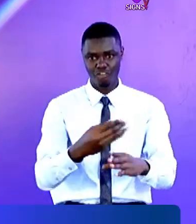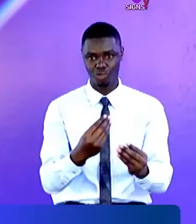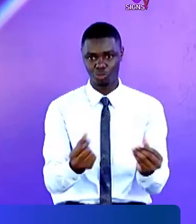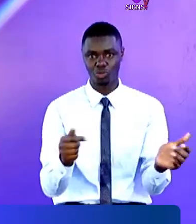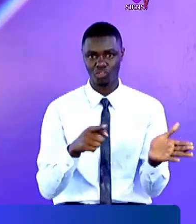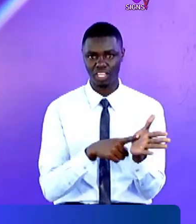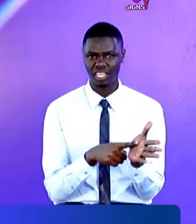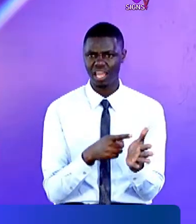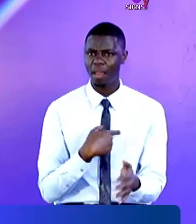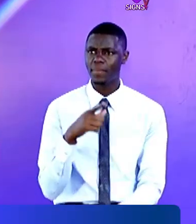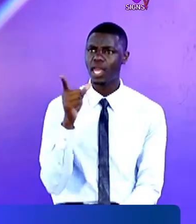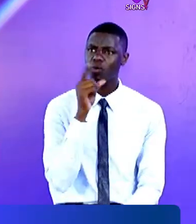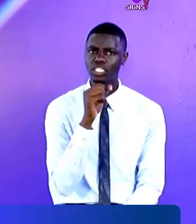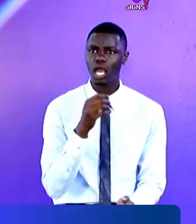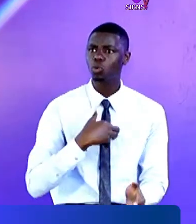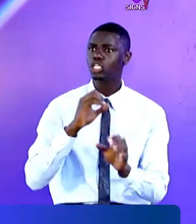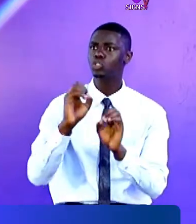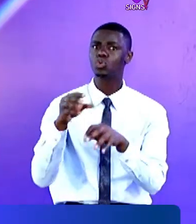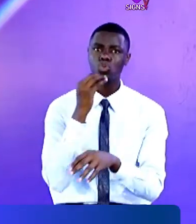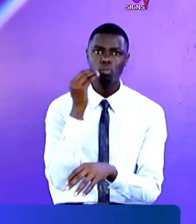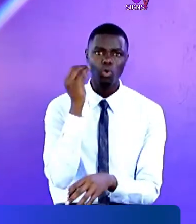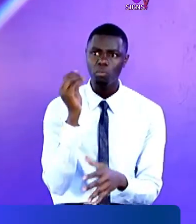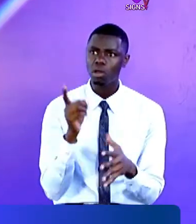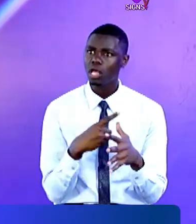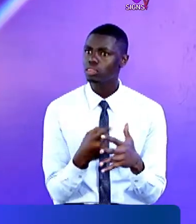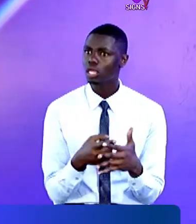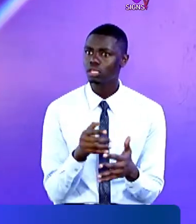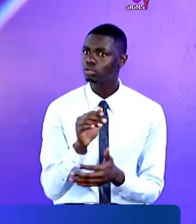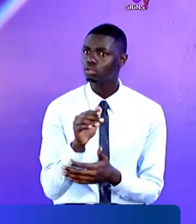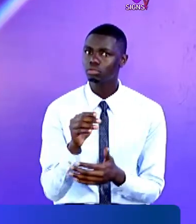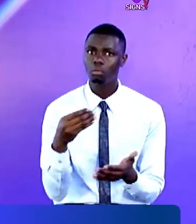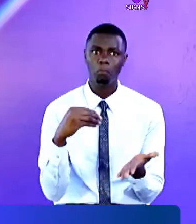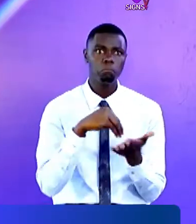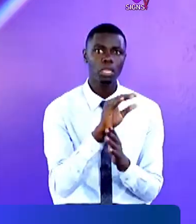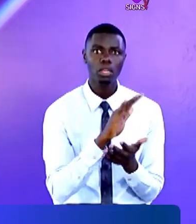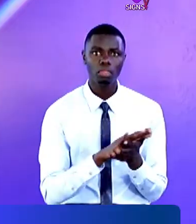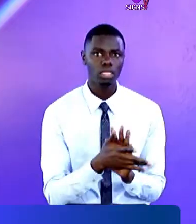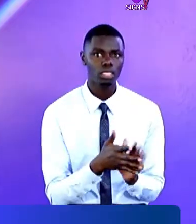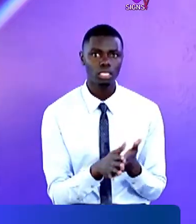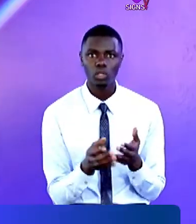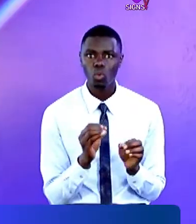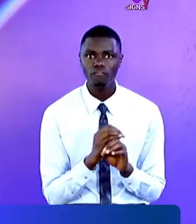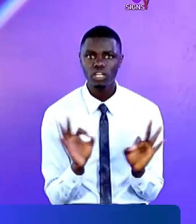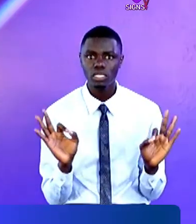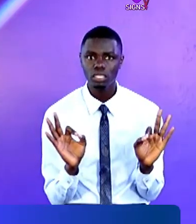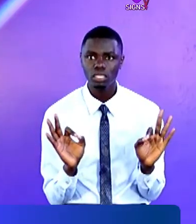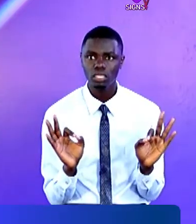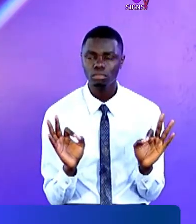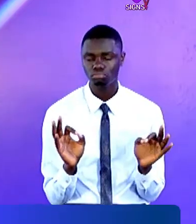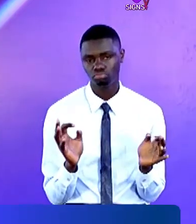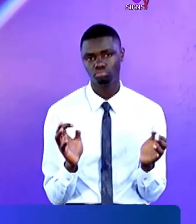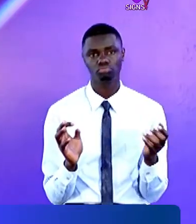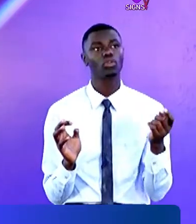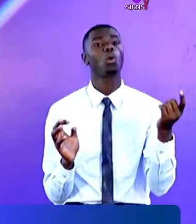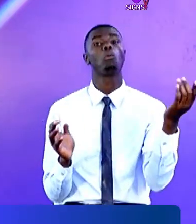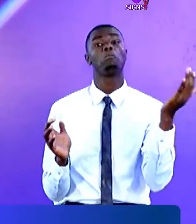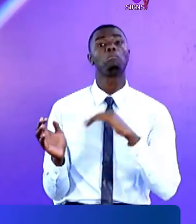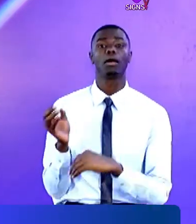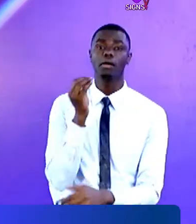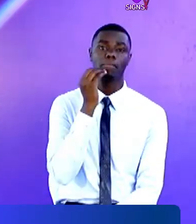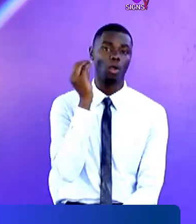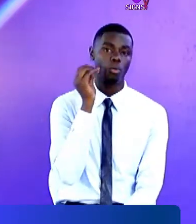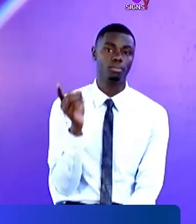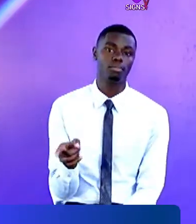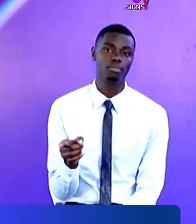finished, I was dropped home and I was not asked for anything. So I couldn't believe it. Now come back home. There